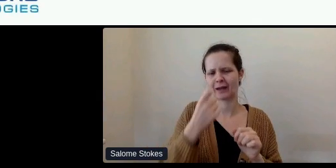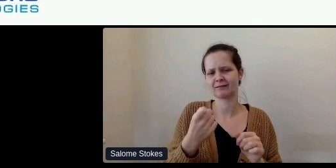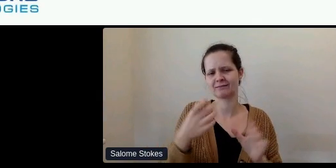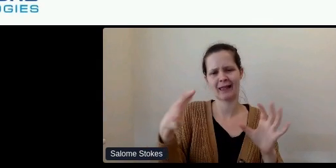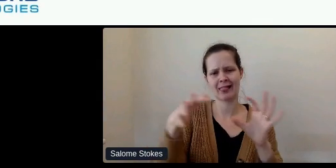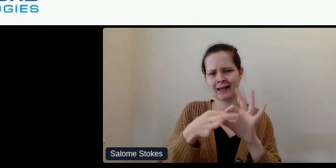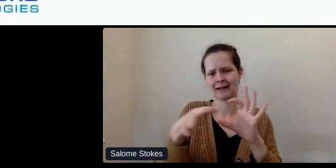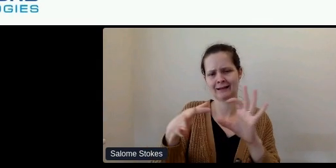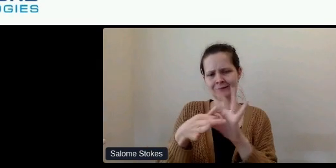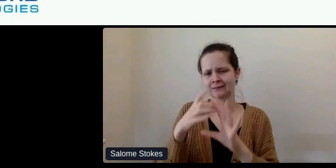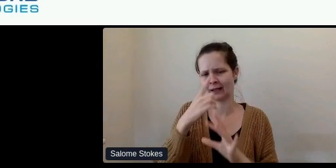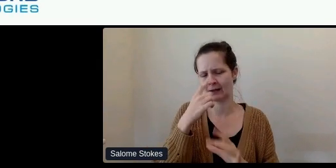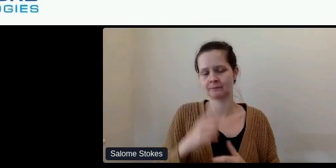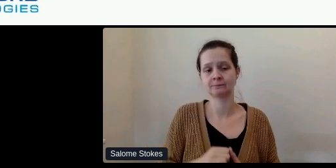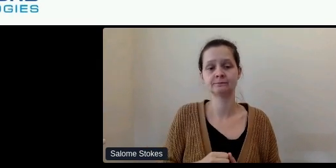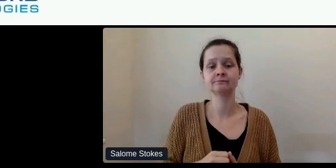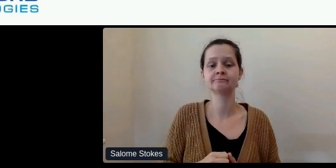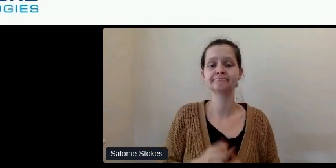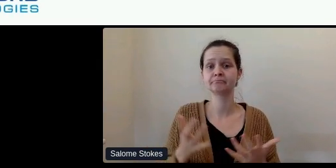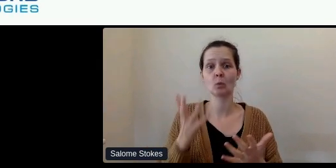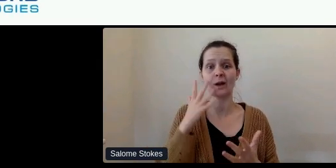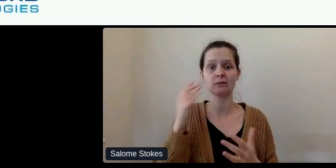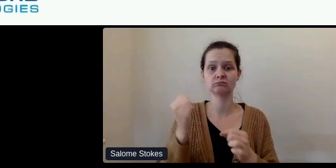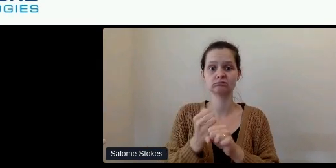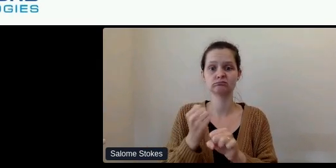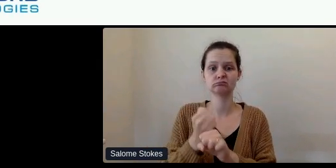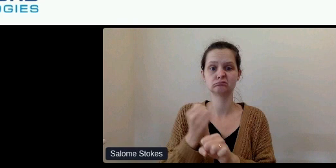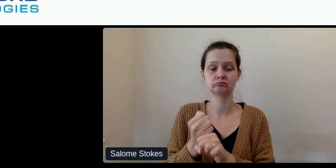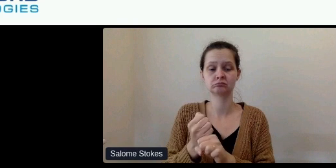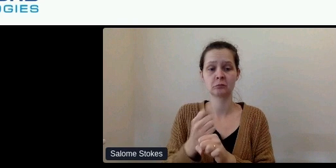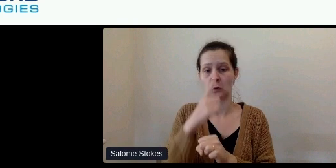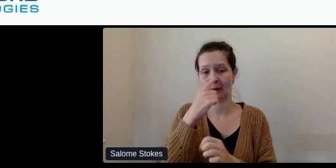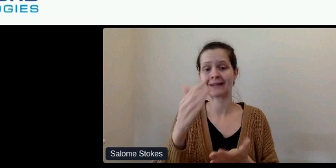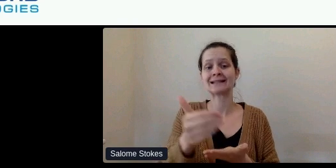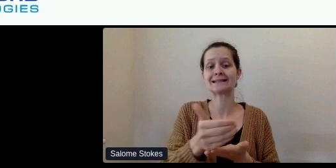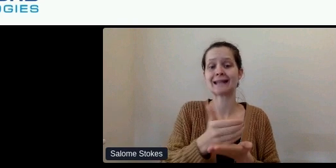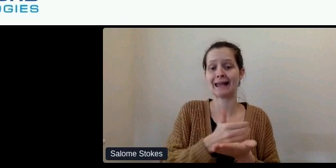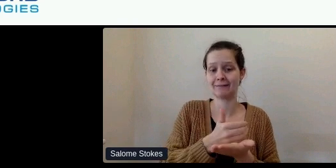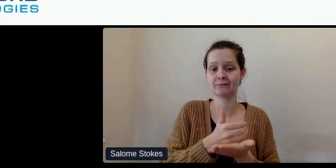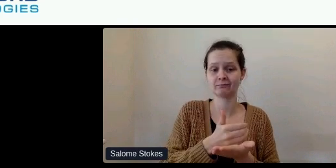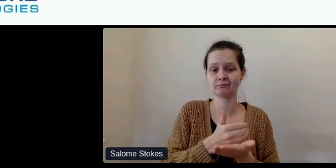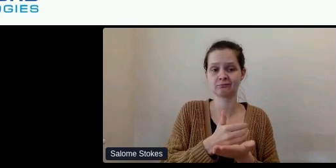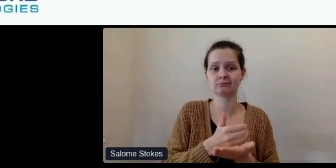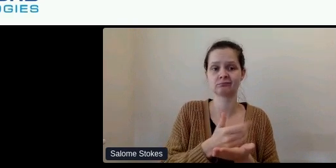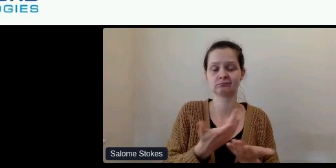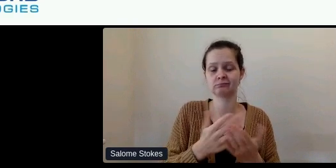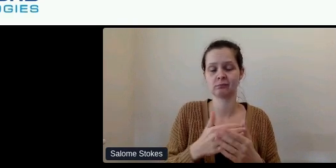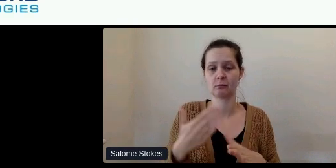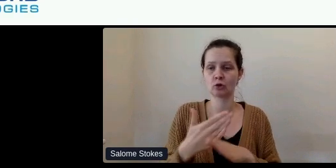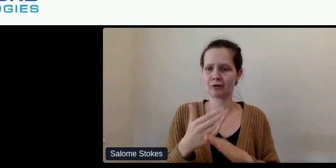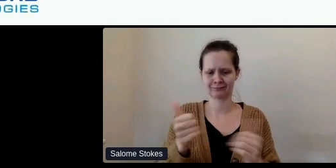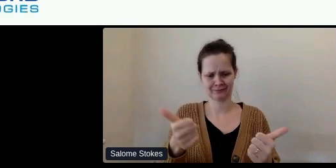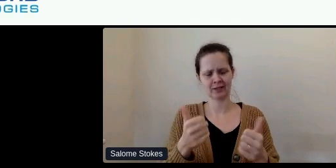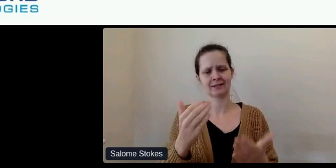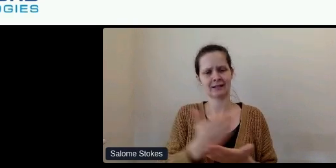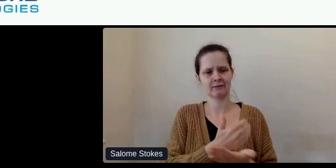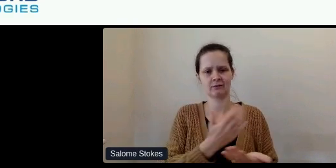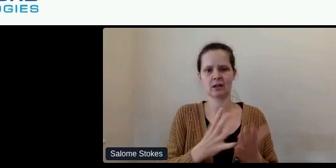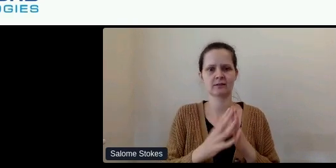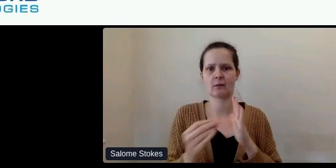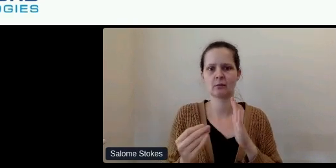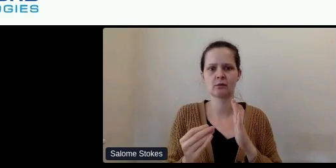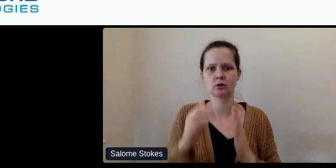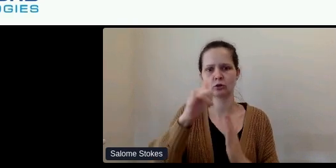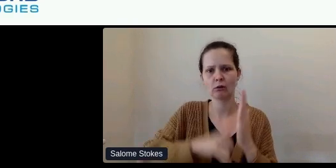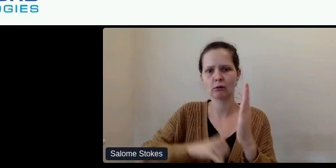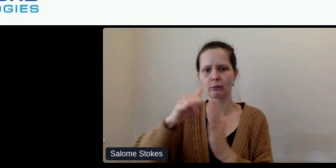You can then save your project and the original file. So saving your project is good. If it's a 400-page document, you may not